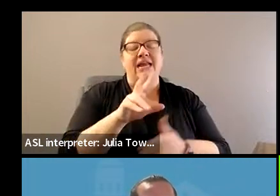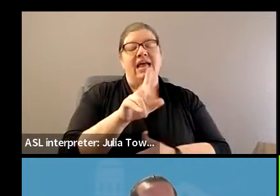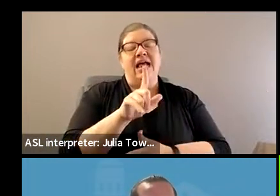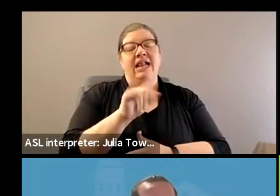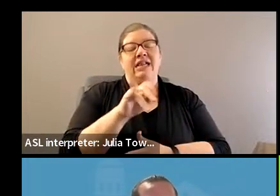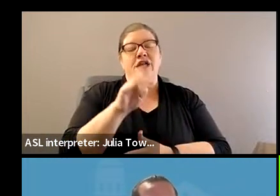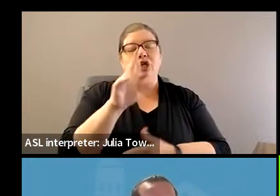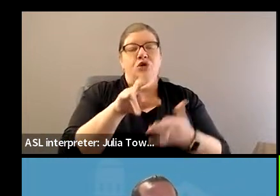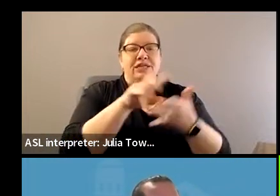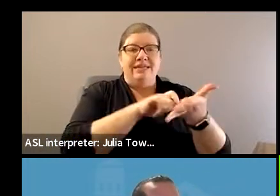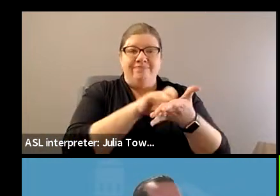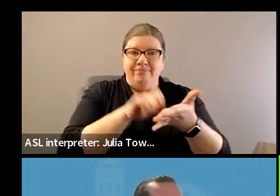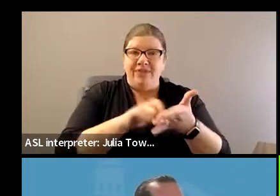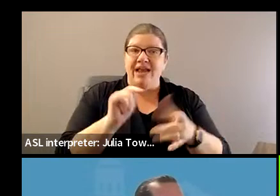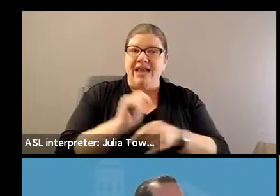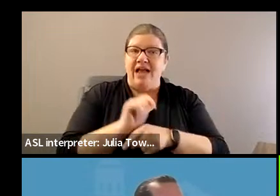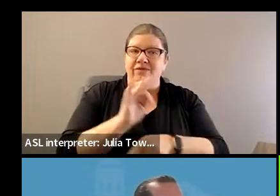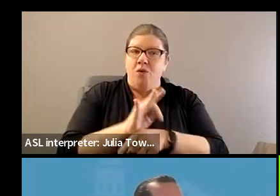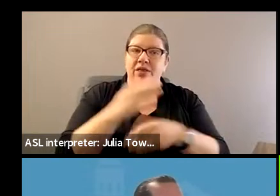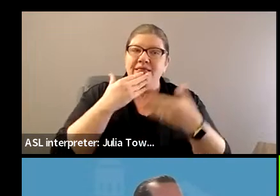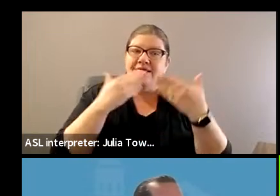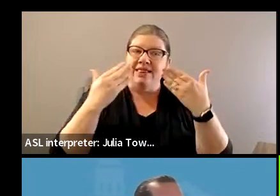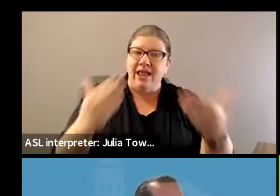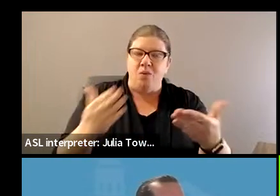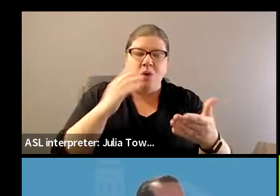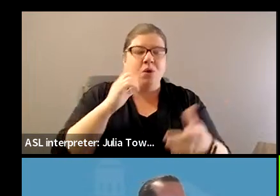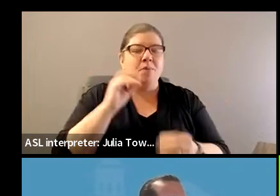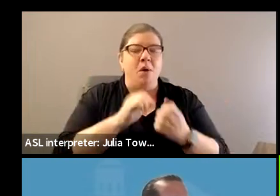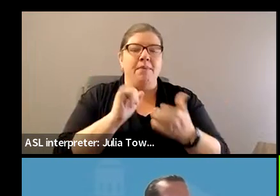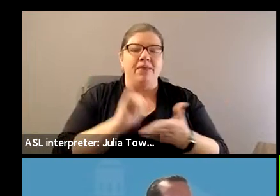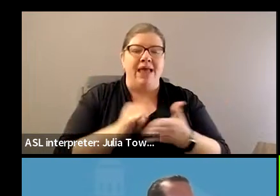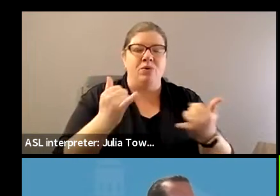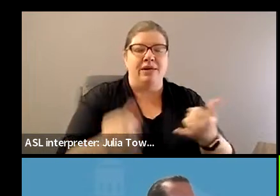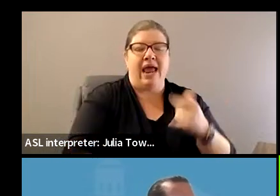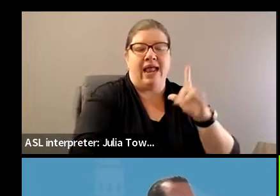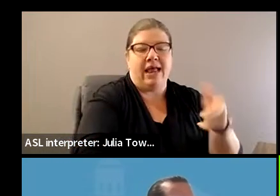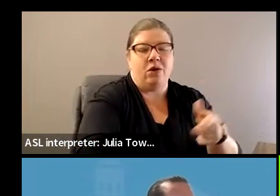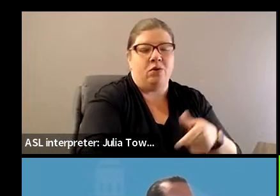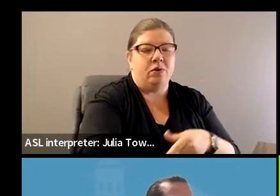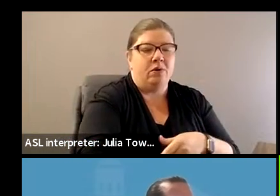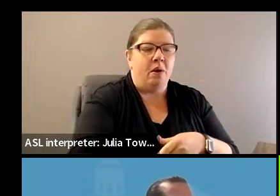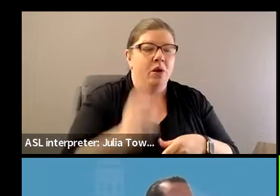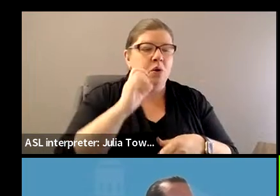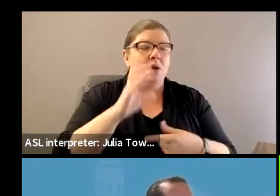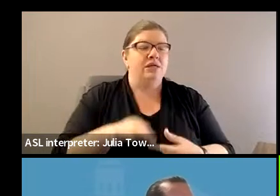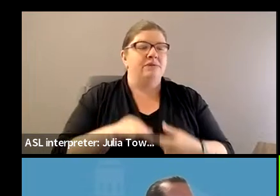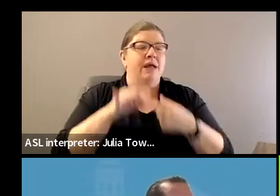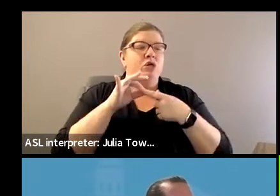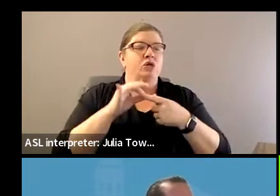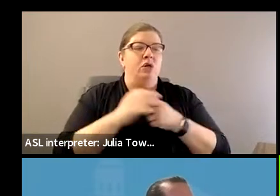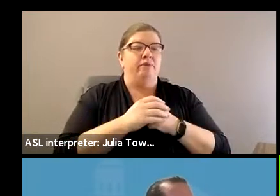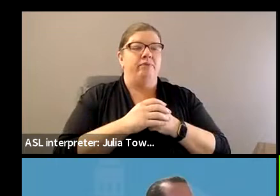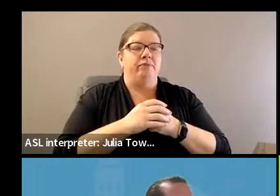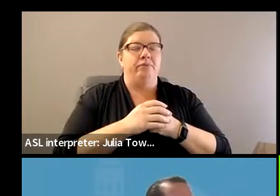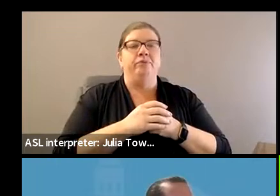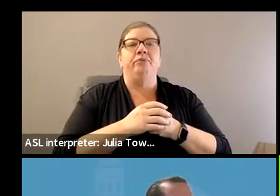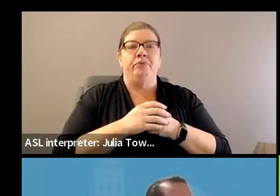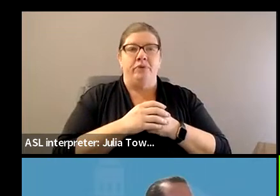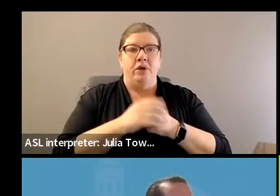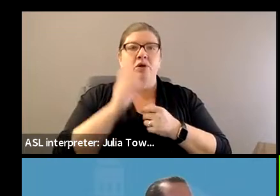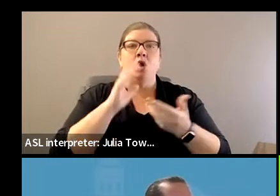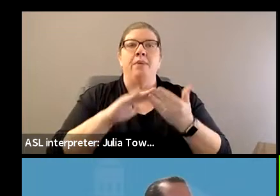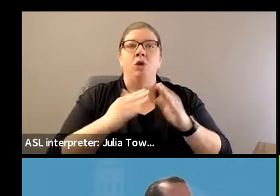Force. You'll hear a little bit more about that later on in today's agenda, but I want to do a special thanks to our community members, to